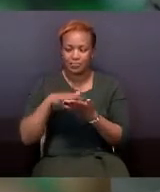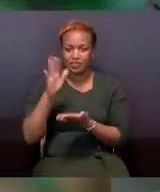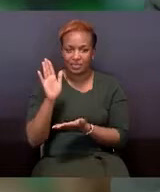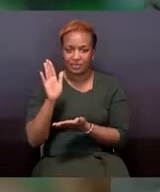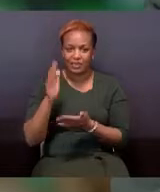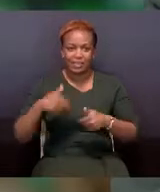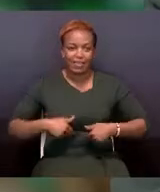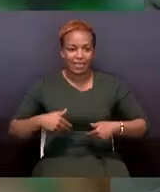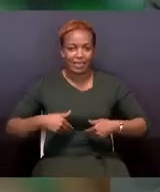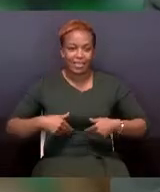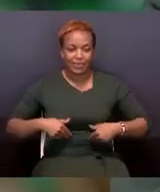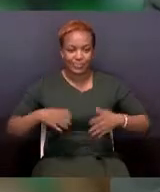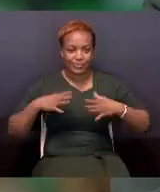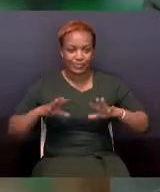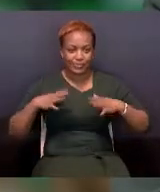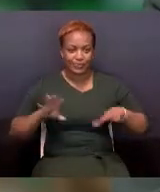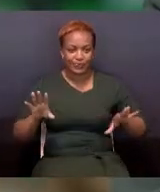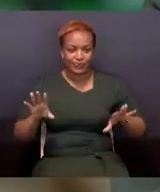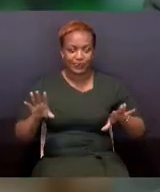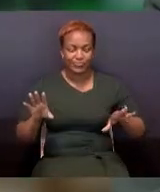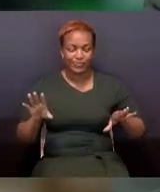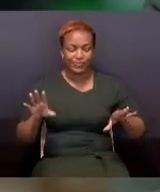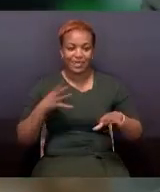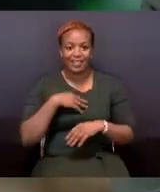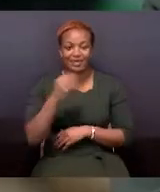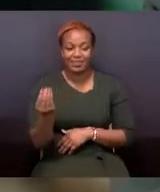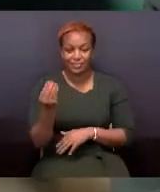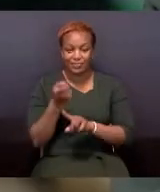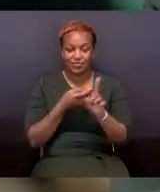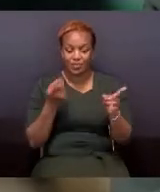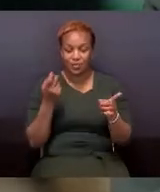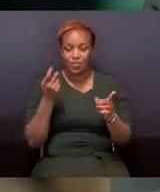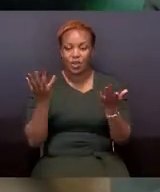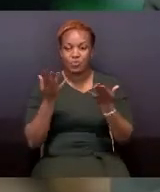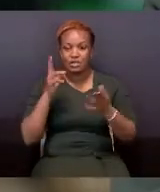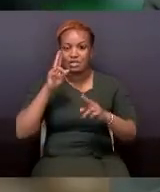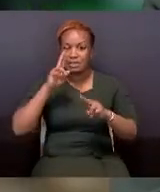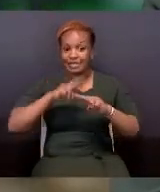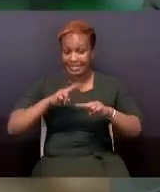people. And from where I sit,